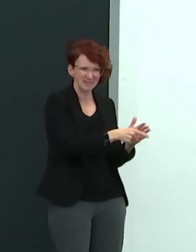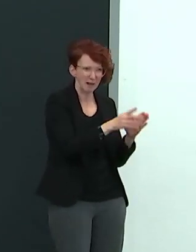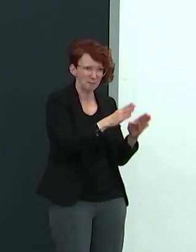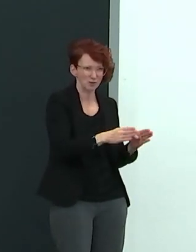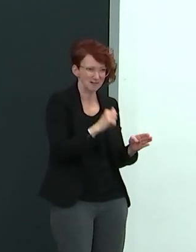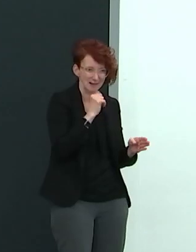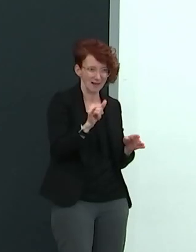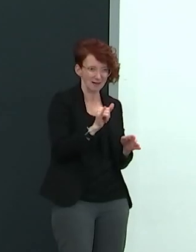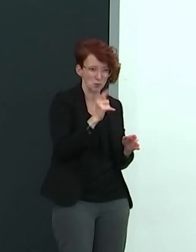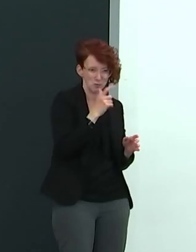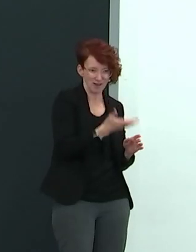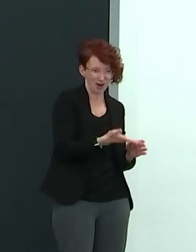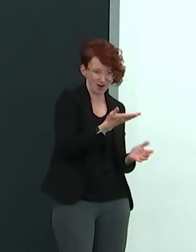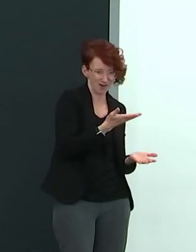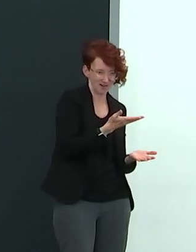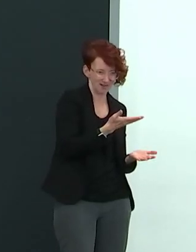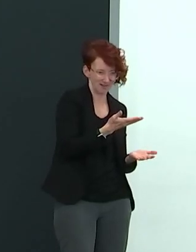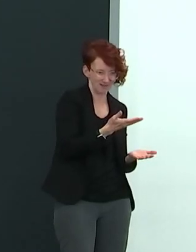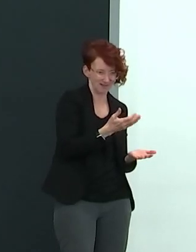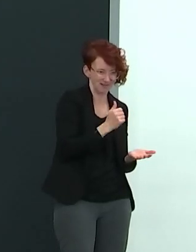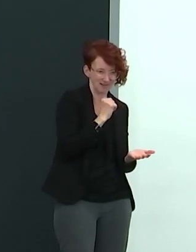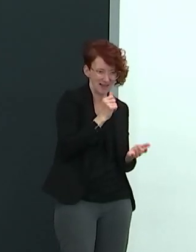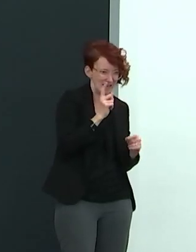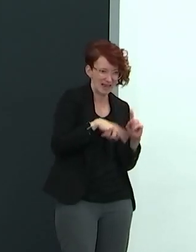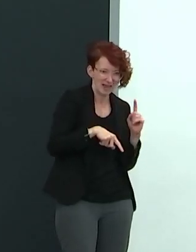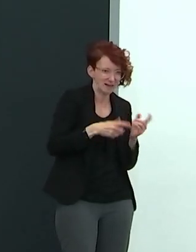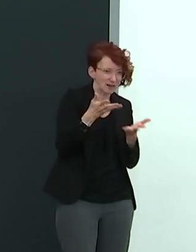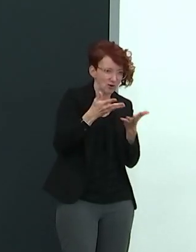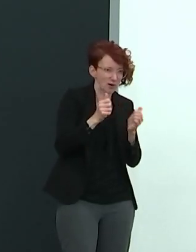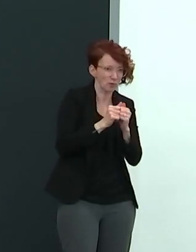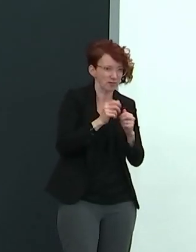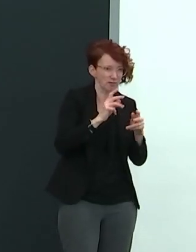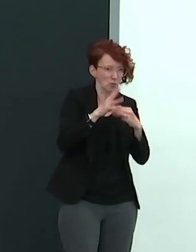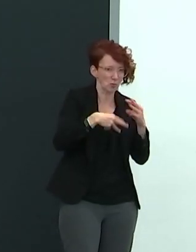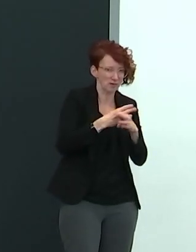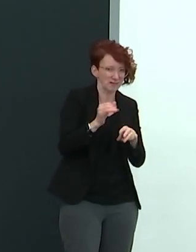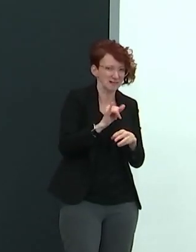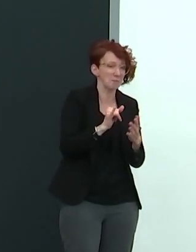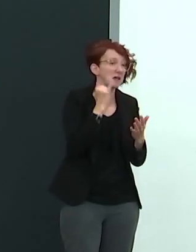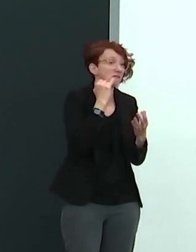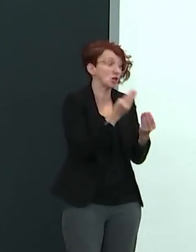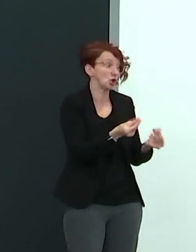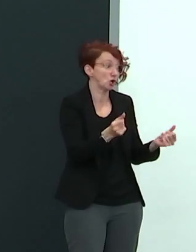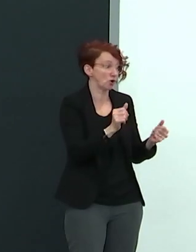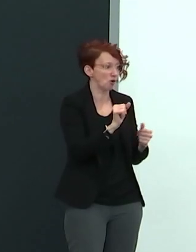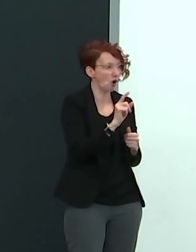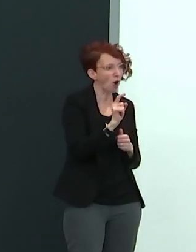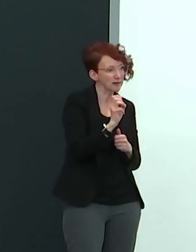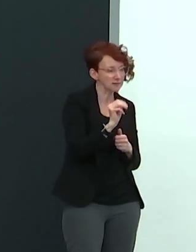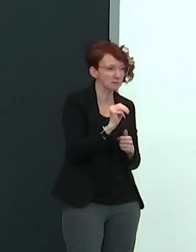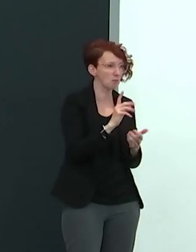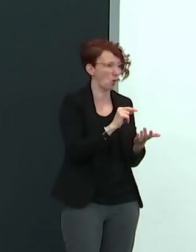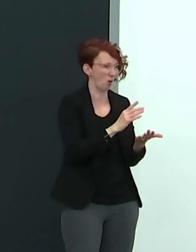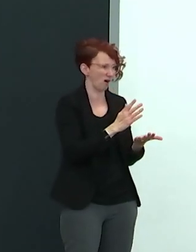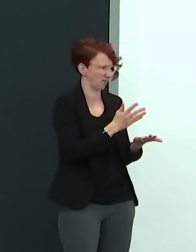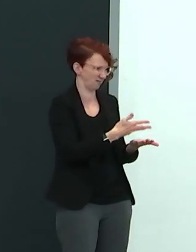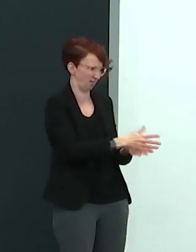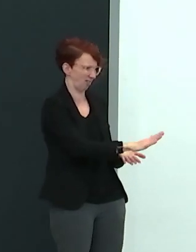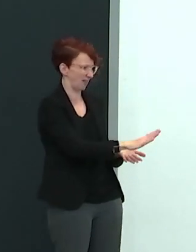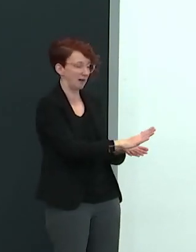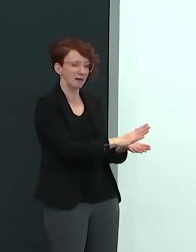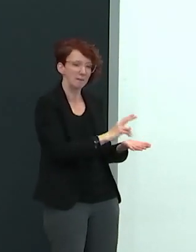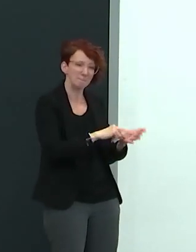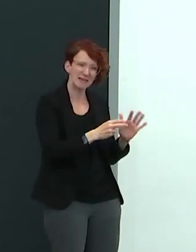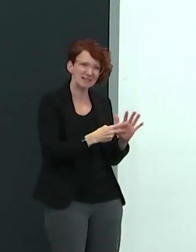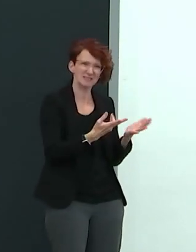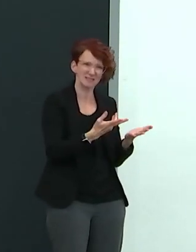with the world, and how their brain functions. By curing their autism, or even worse, snuffing them out of existence, we may be